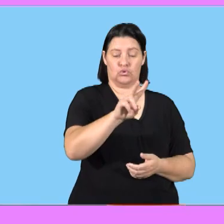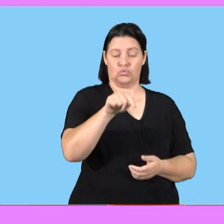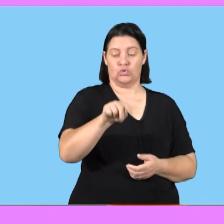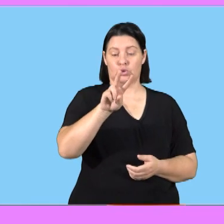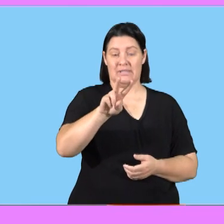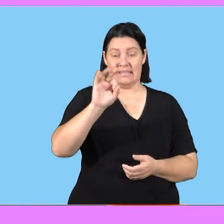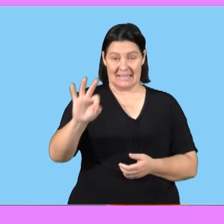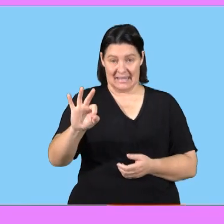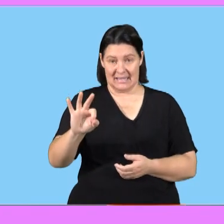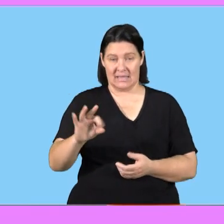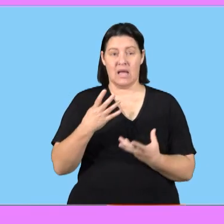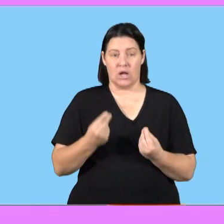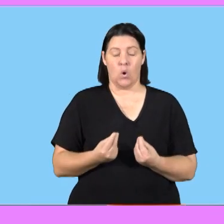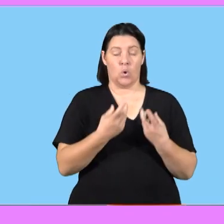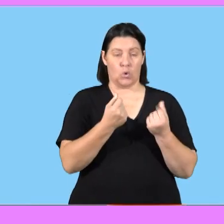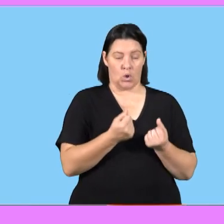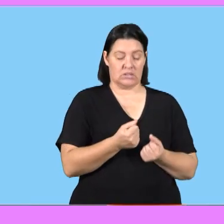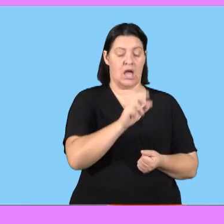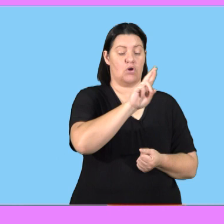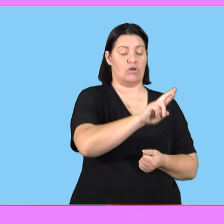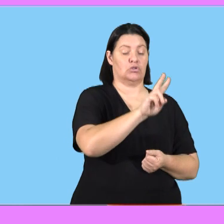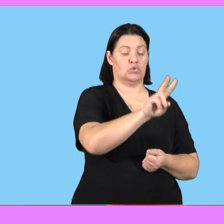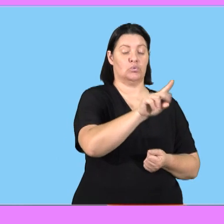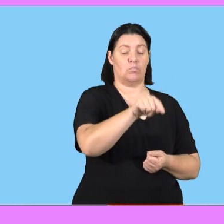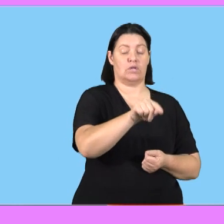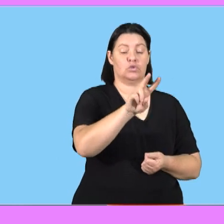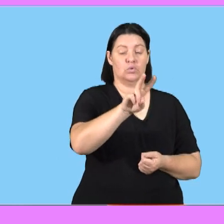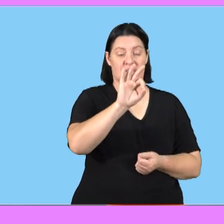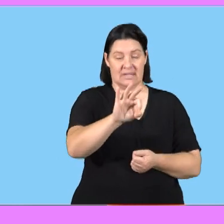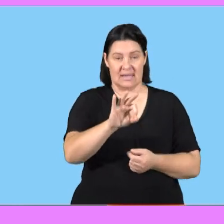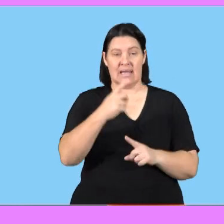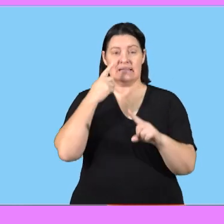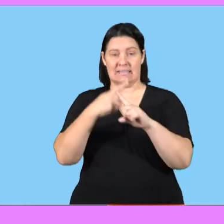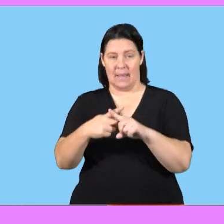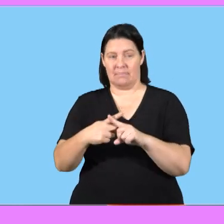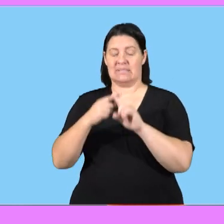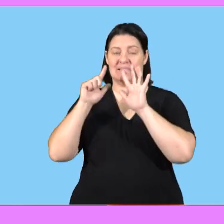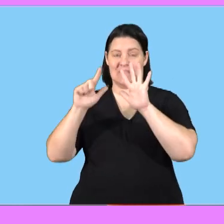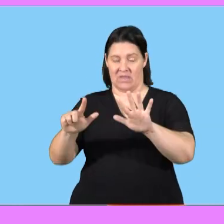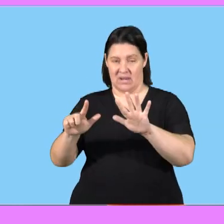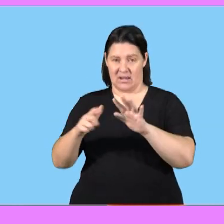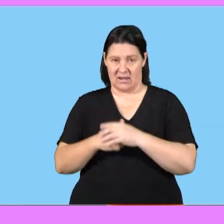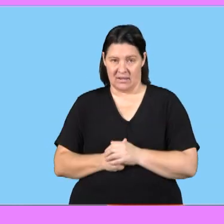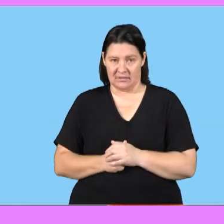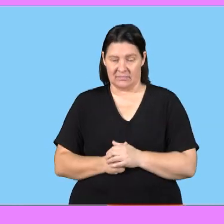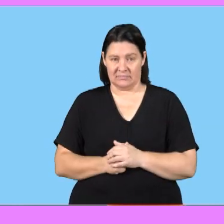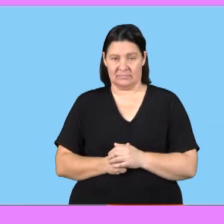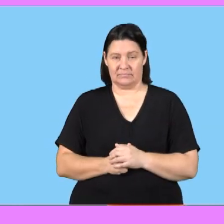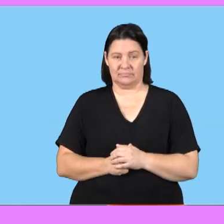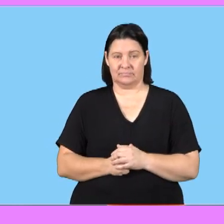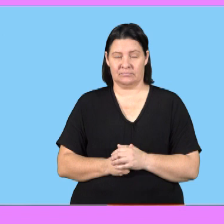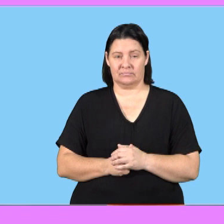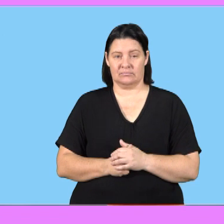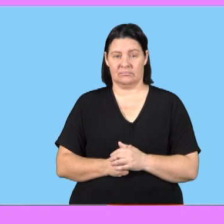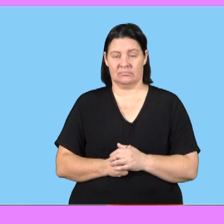R2.23, we can as well take the cost R2.23 and we multiply it, because now we have 7